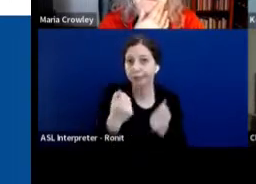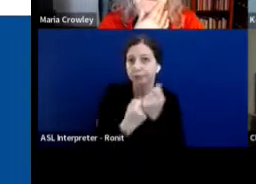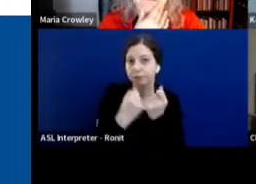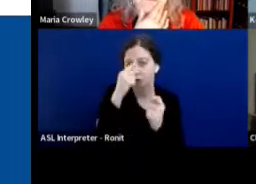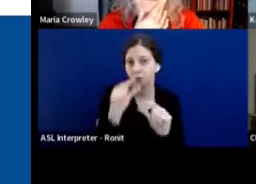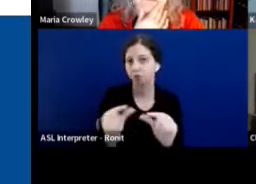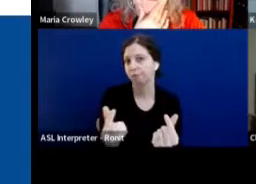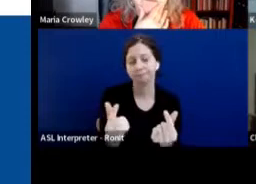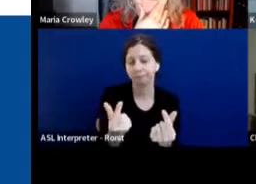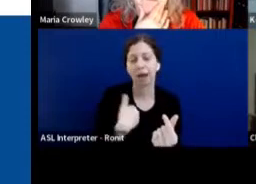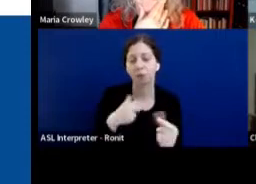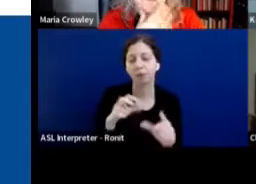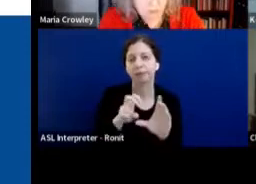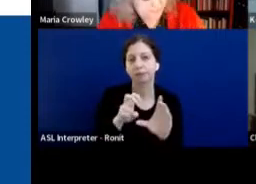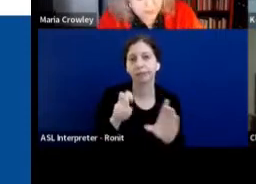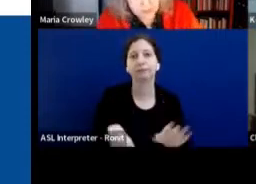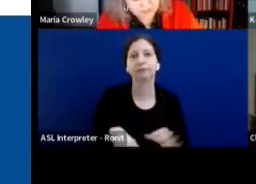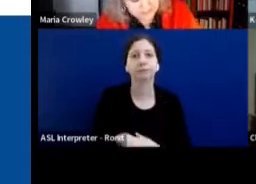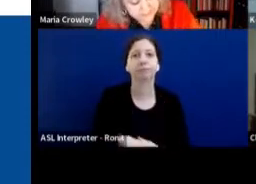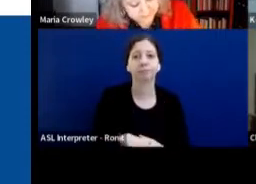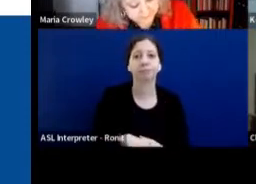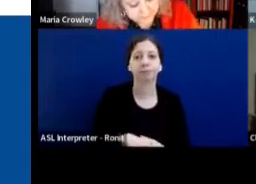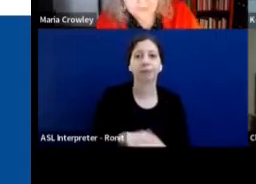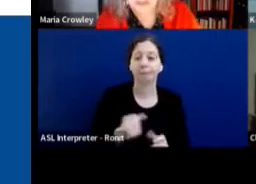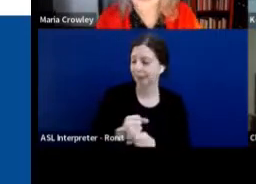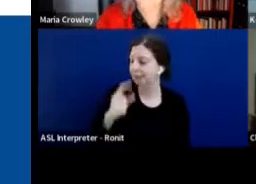then I would leave. Makes sense.